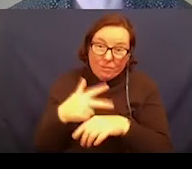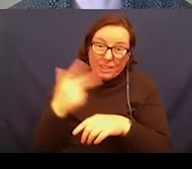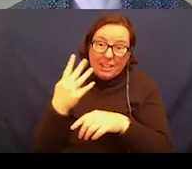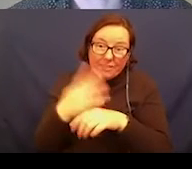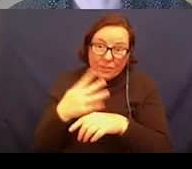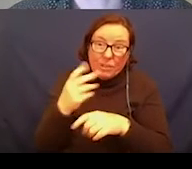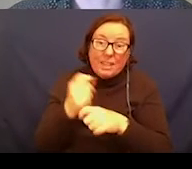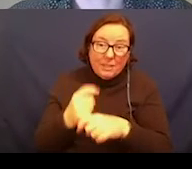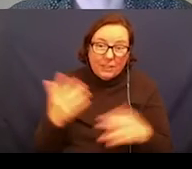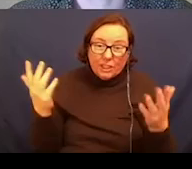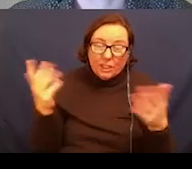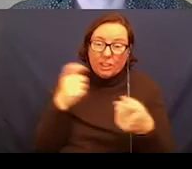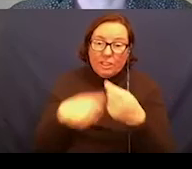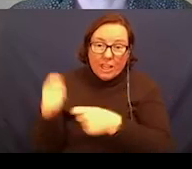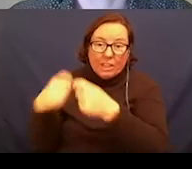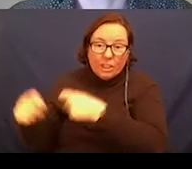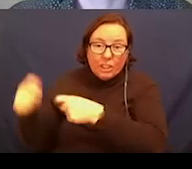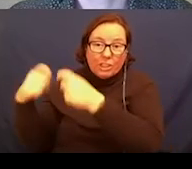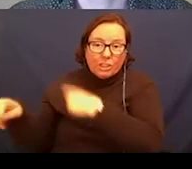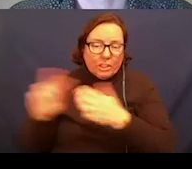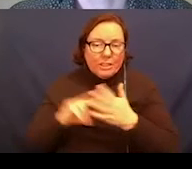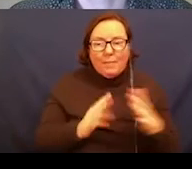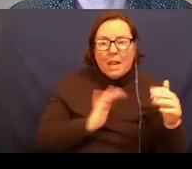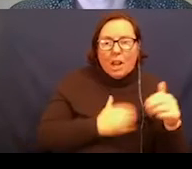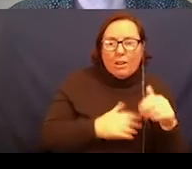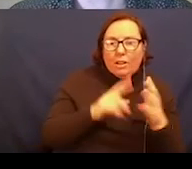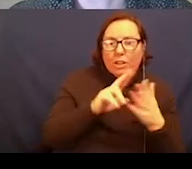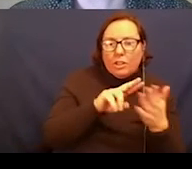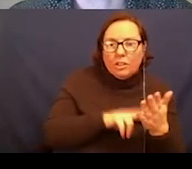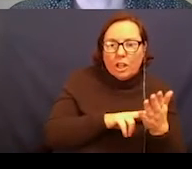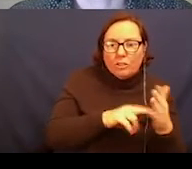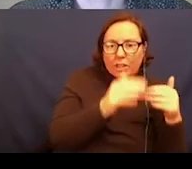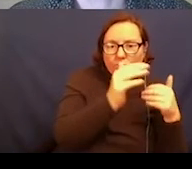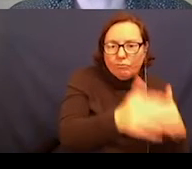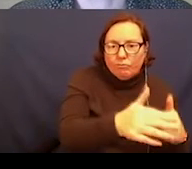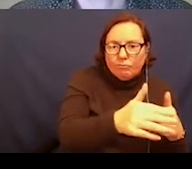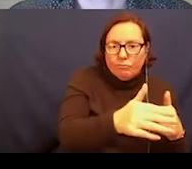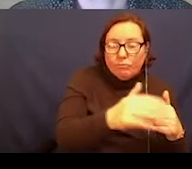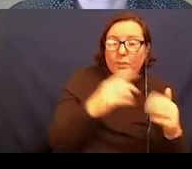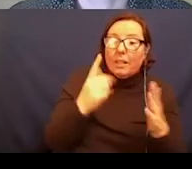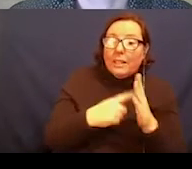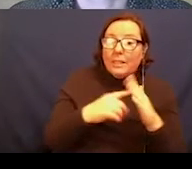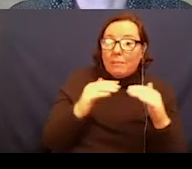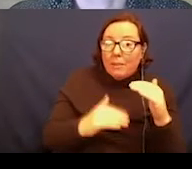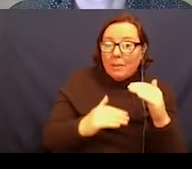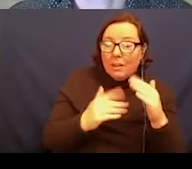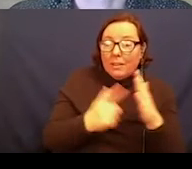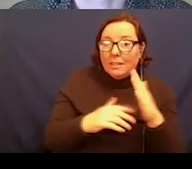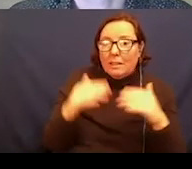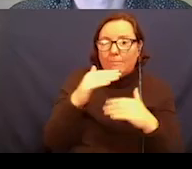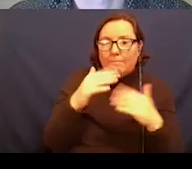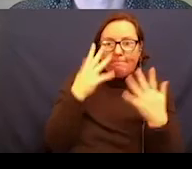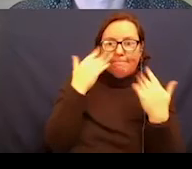Therefore, the rates of the Community Choice Electricity Program may not always be lower than the basic service